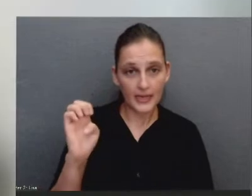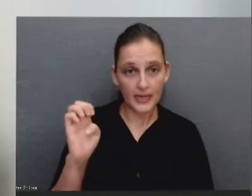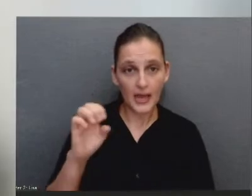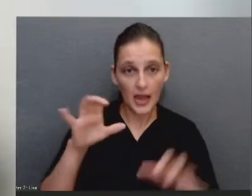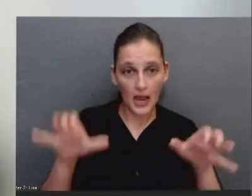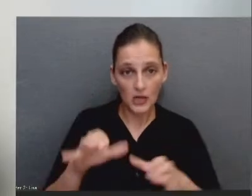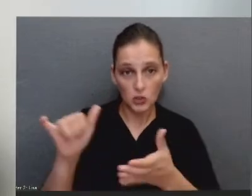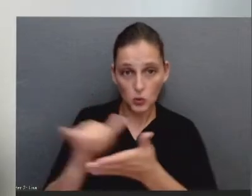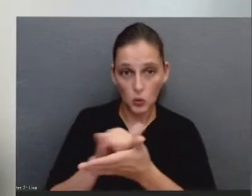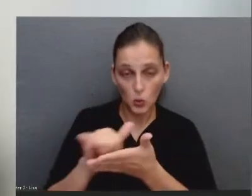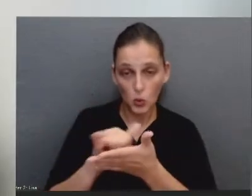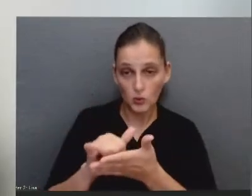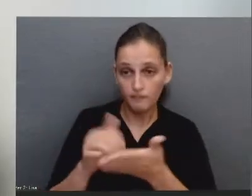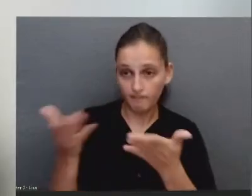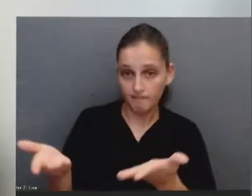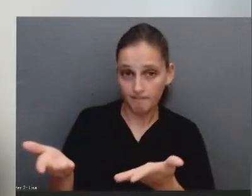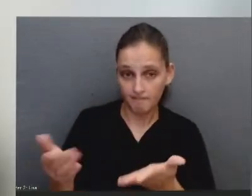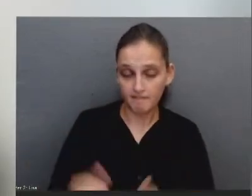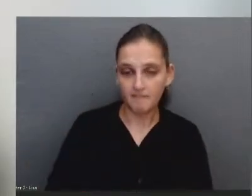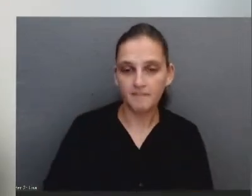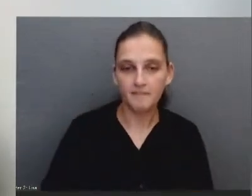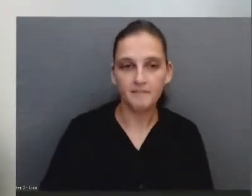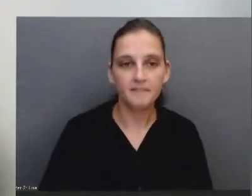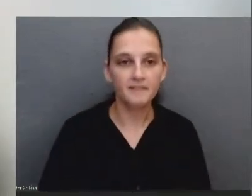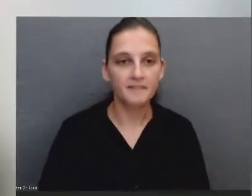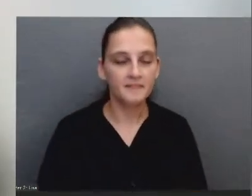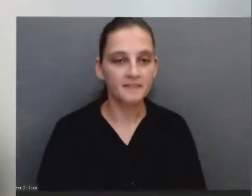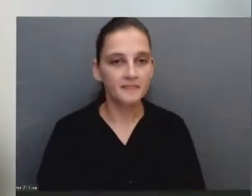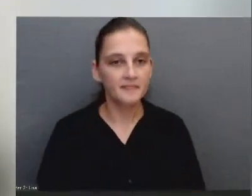York. Ms. Wilder, please go ahead.